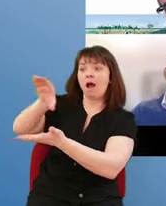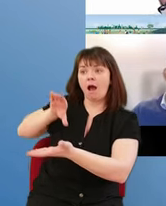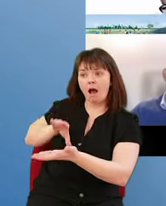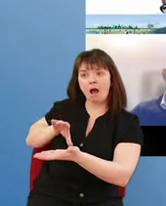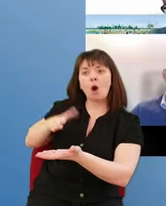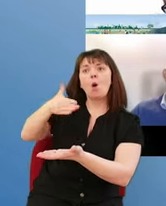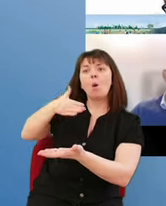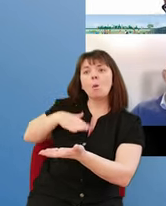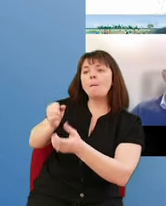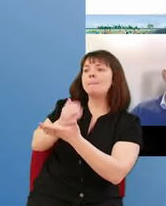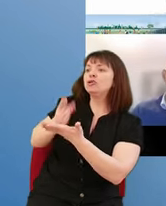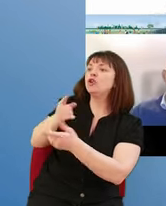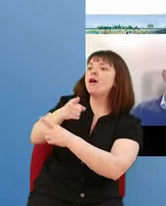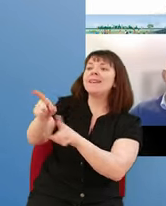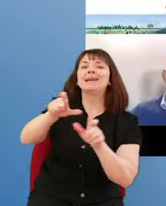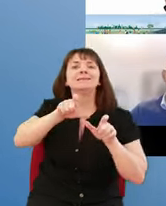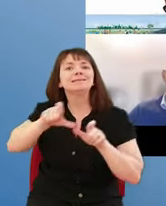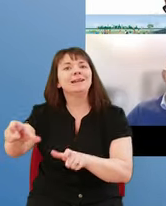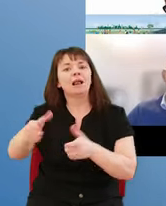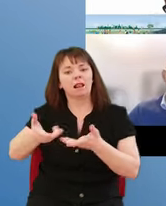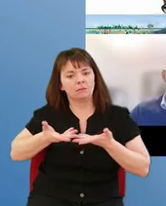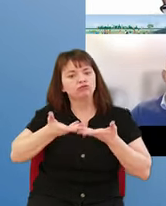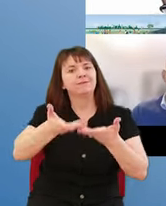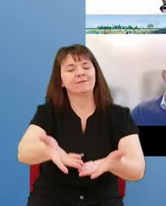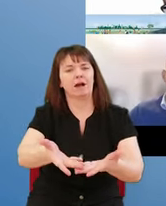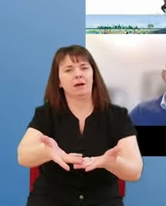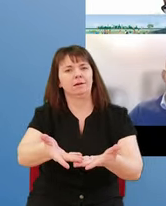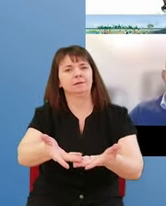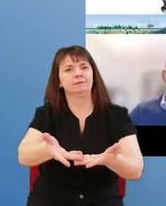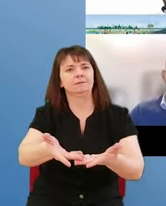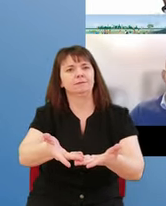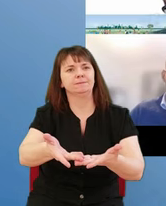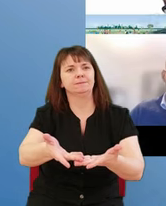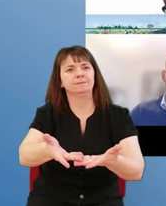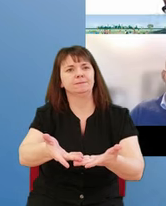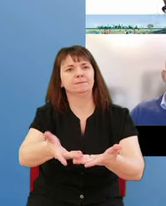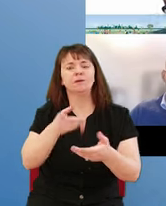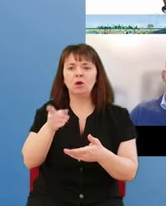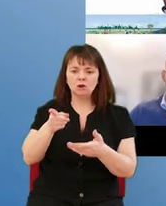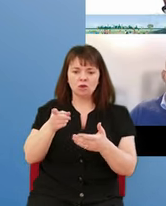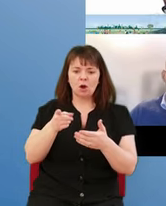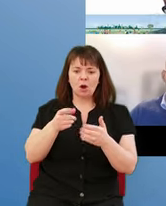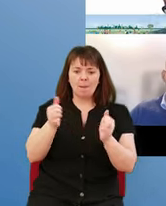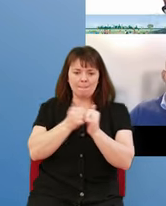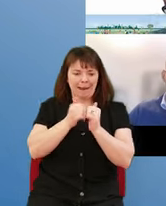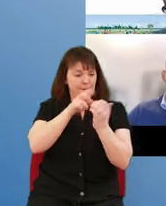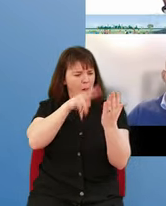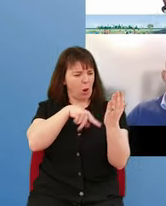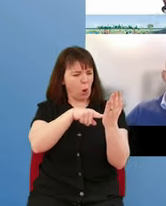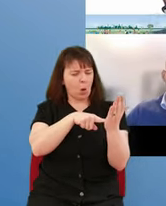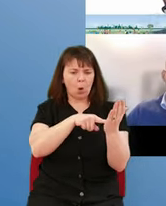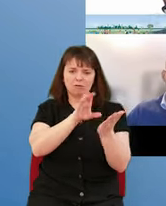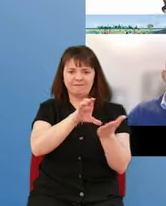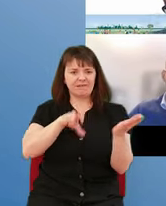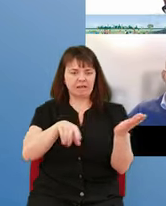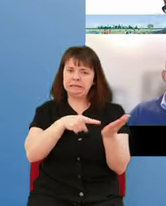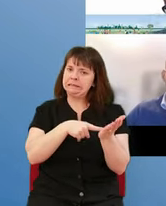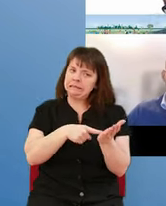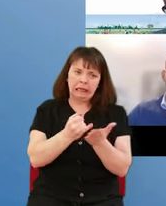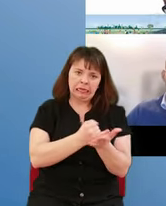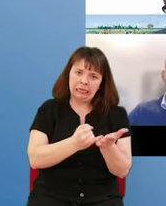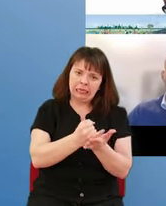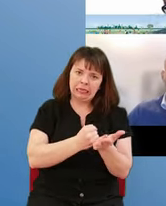it looks as though it could be a detrimental impact, but in actuality, because we're working so closely with them and enabling them to deliver the pockets